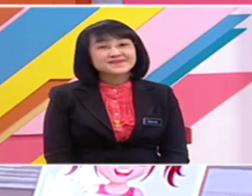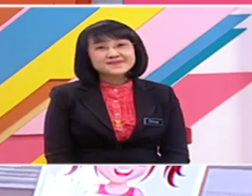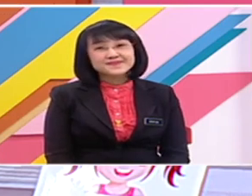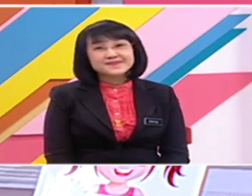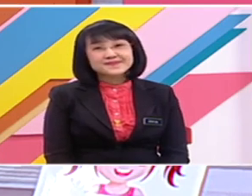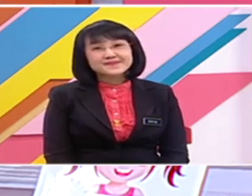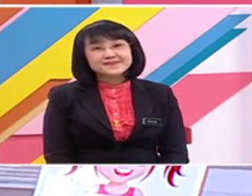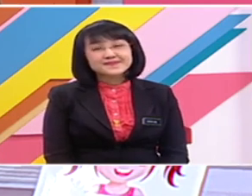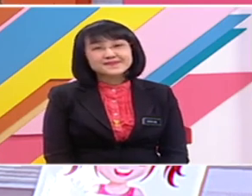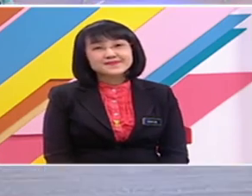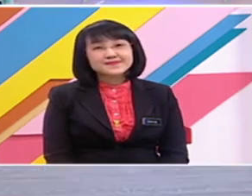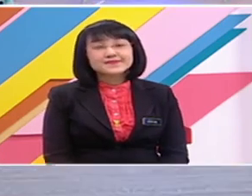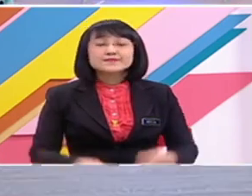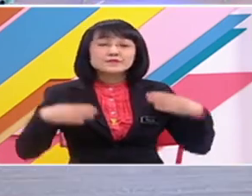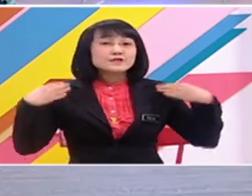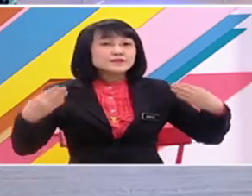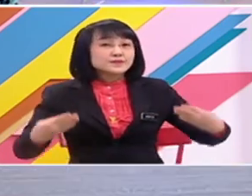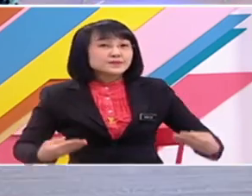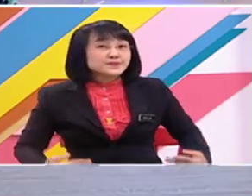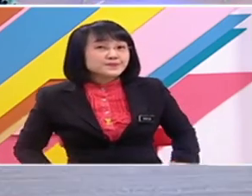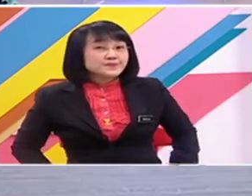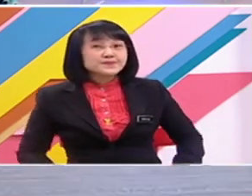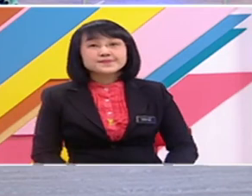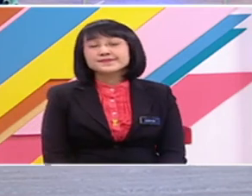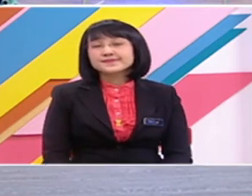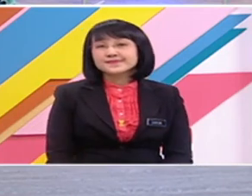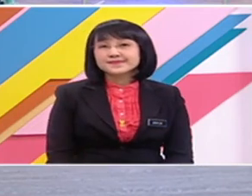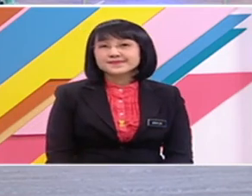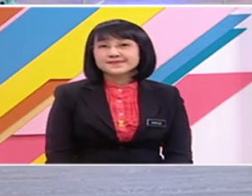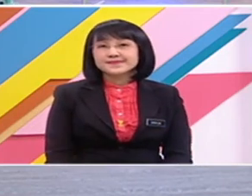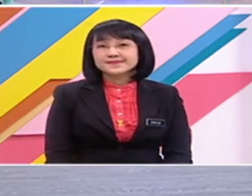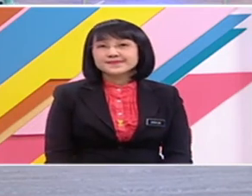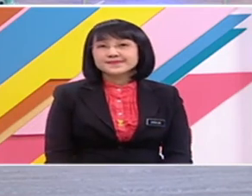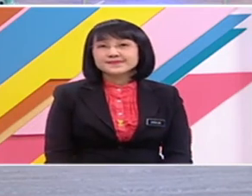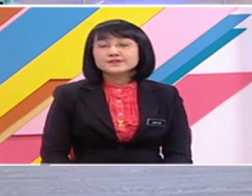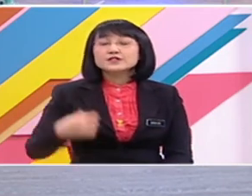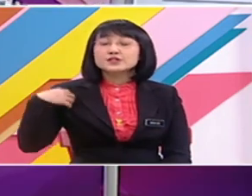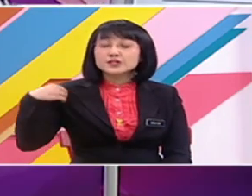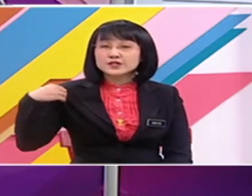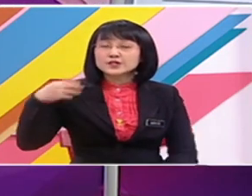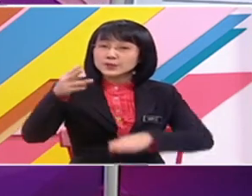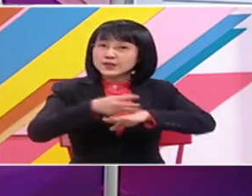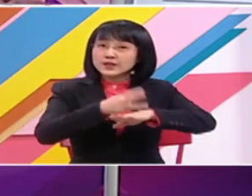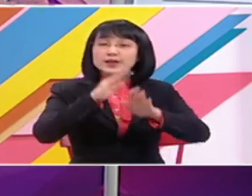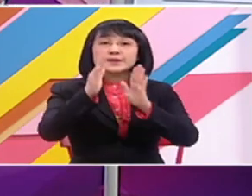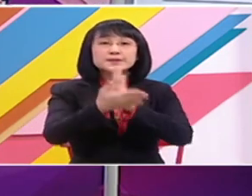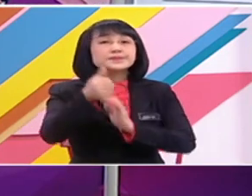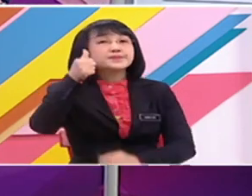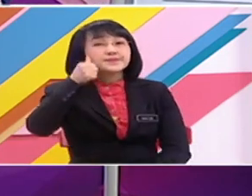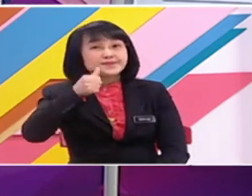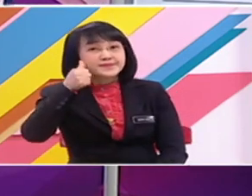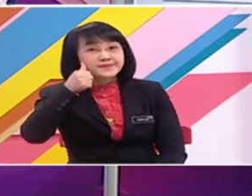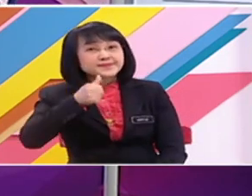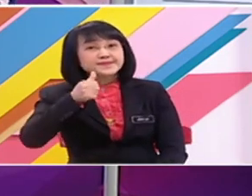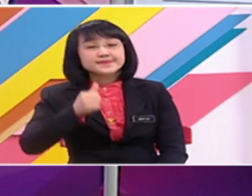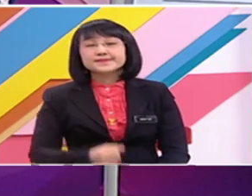blouse? Okay, the blouse is actually a shirt or t-shirt that worn by a girl.